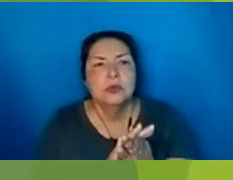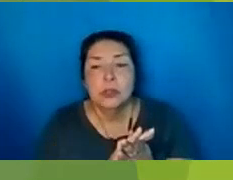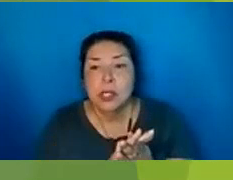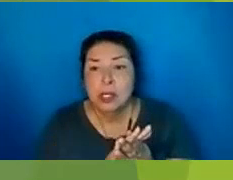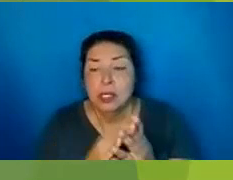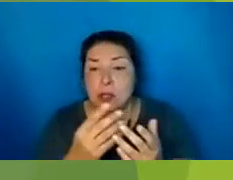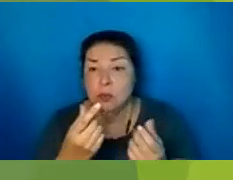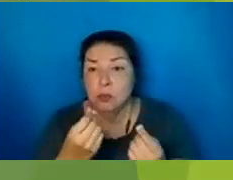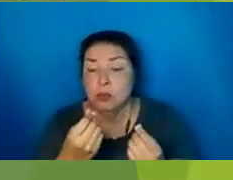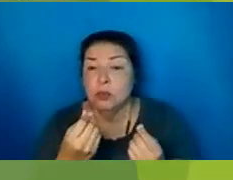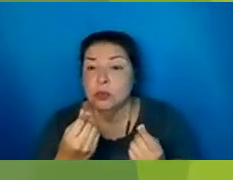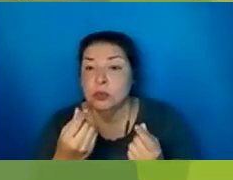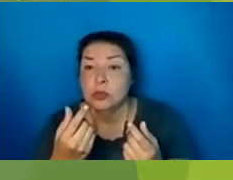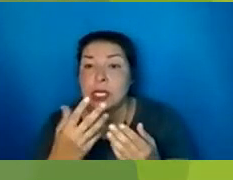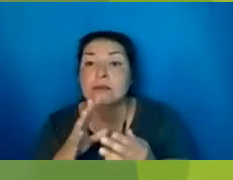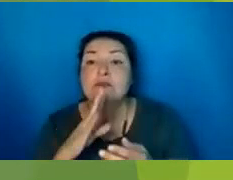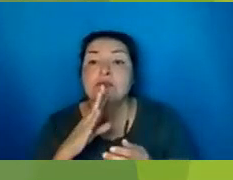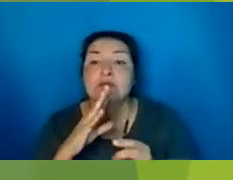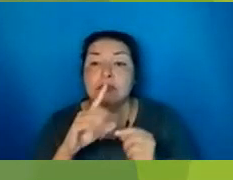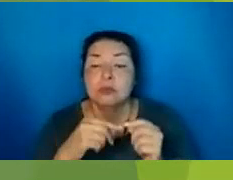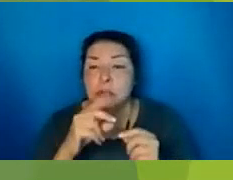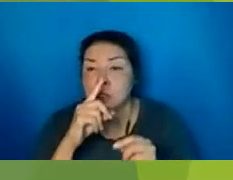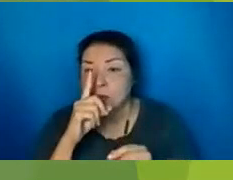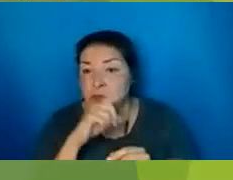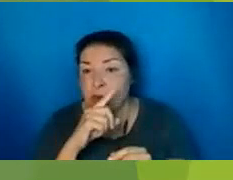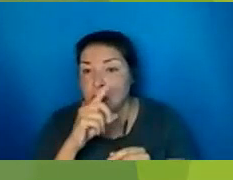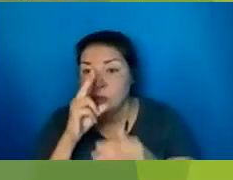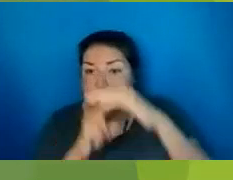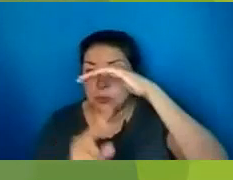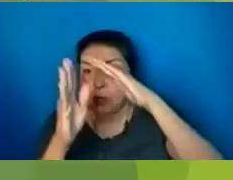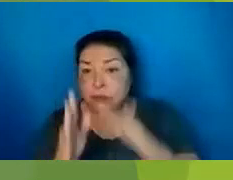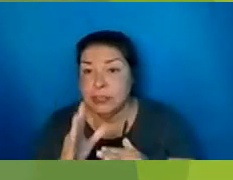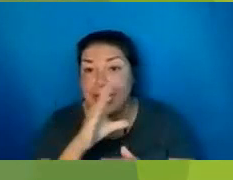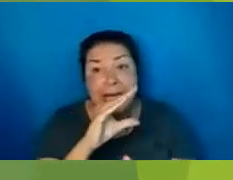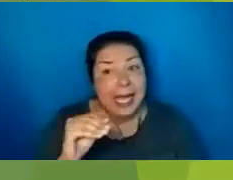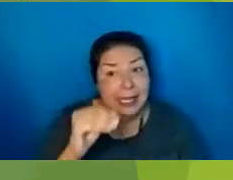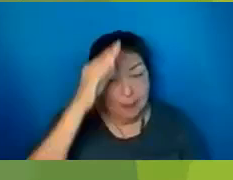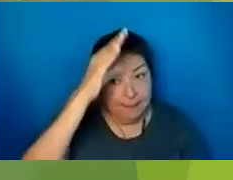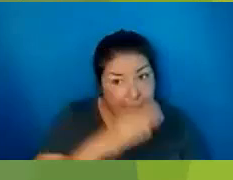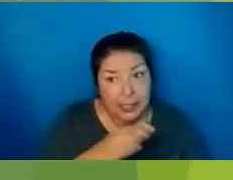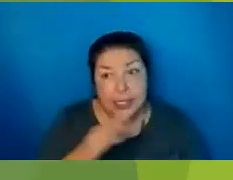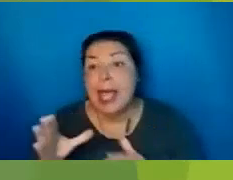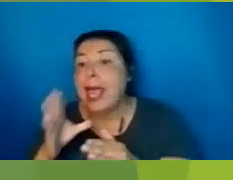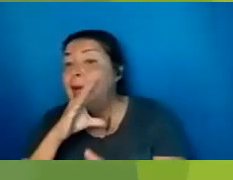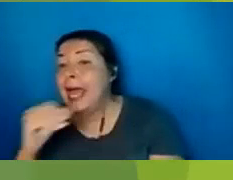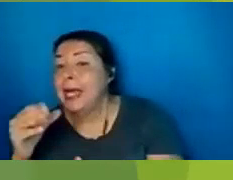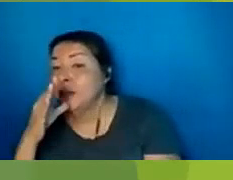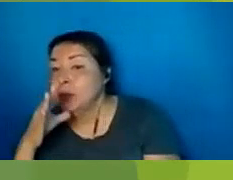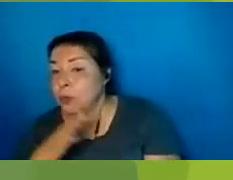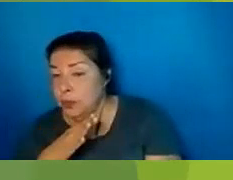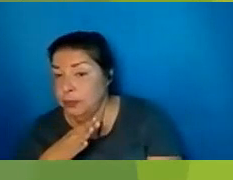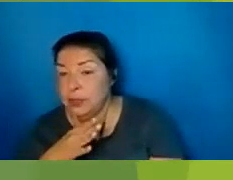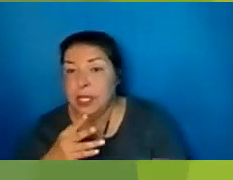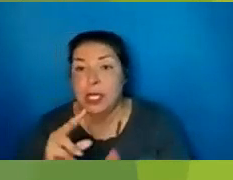it's dealing with false prophets and false prophetesses. And in